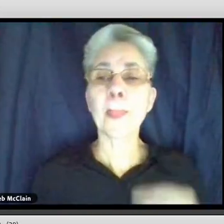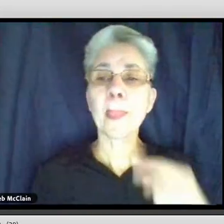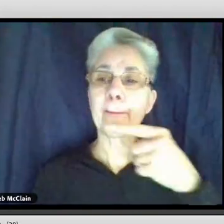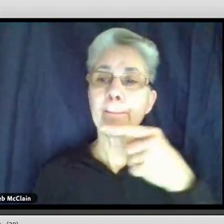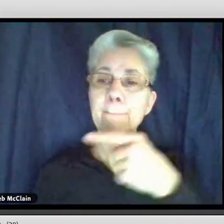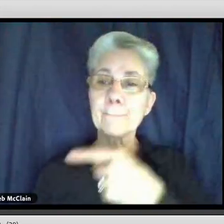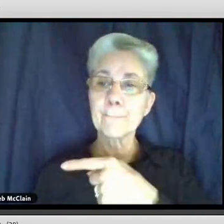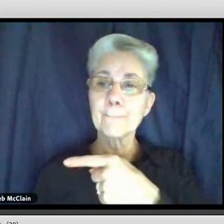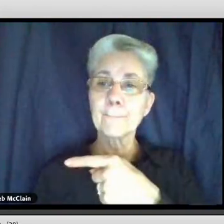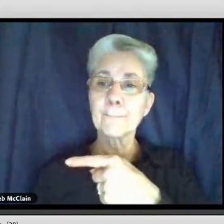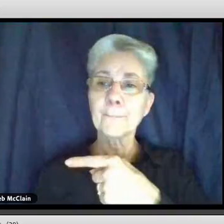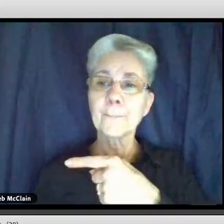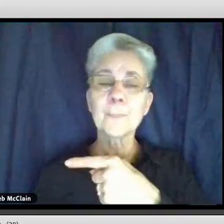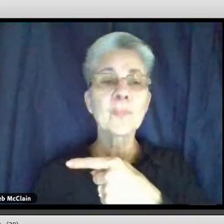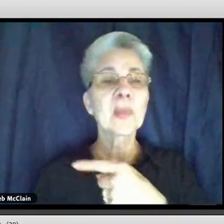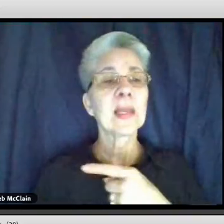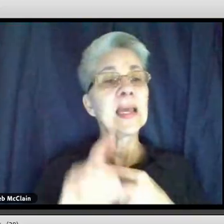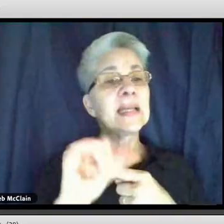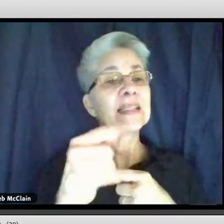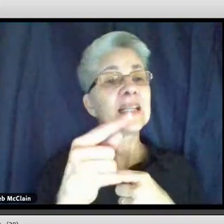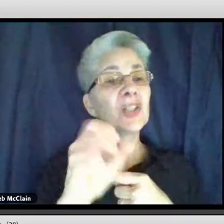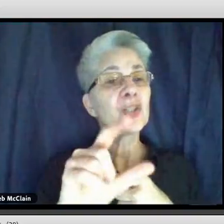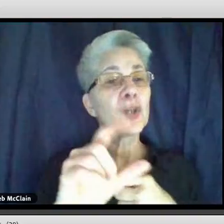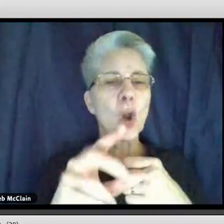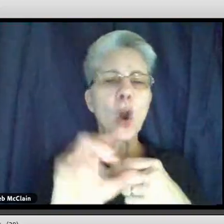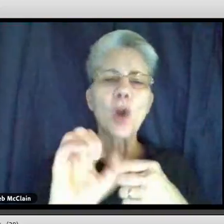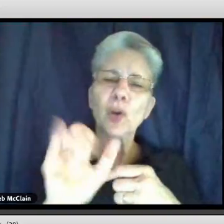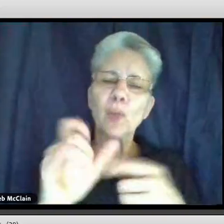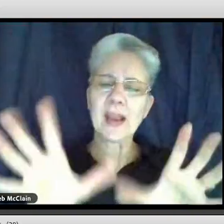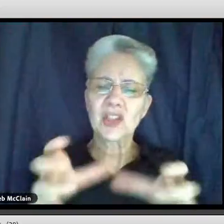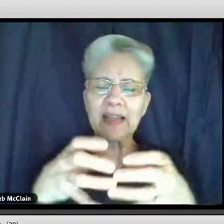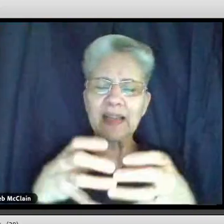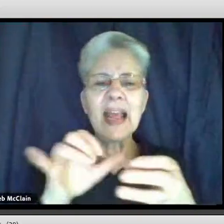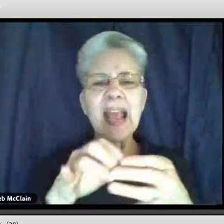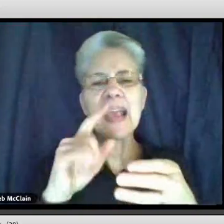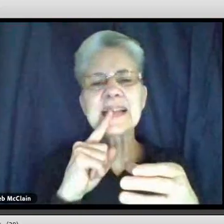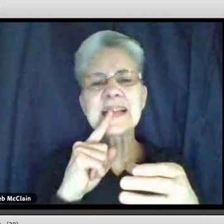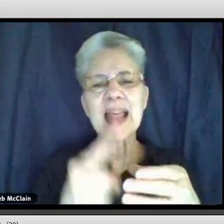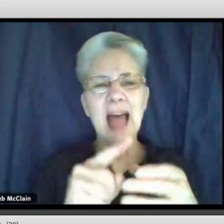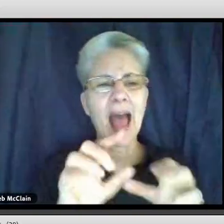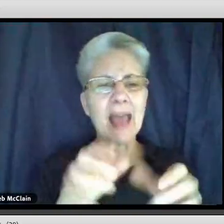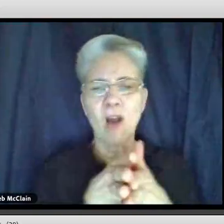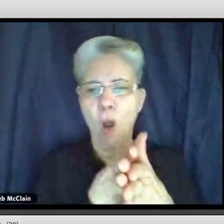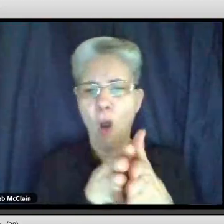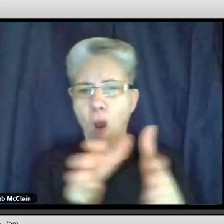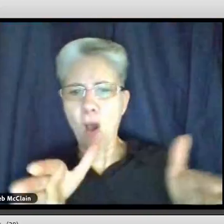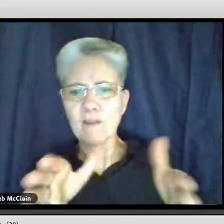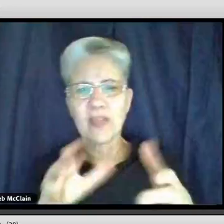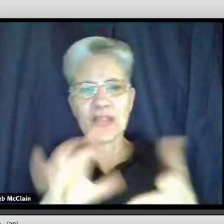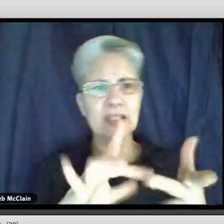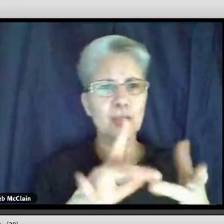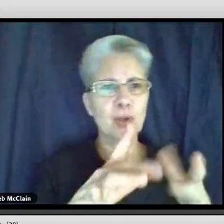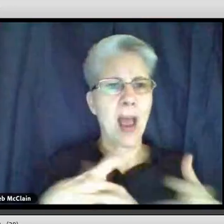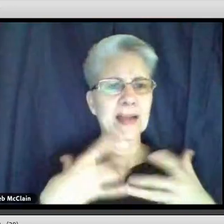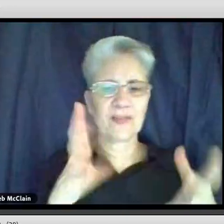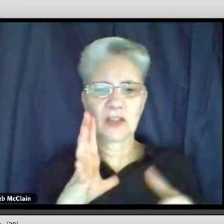All right, so digital curation is sort of like the 30,000-foot view of all of the digital